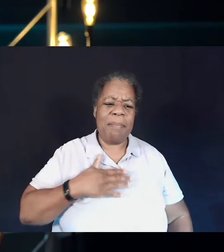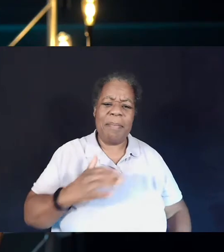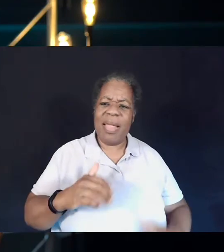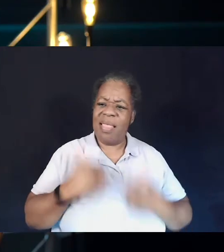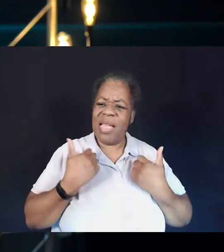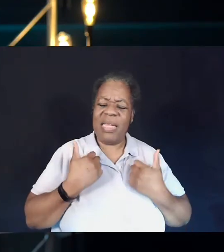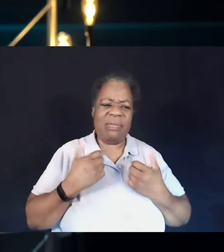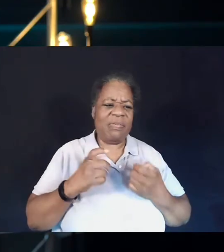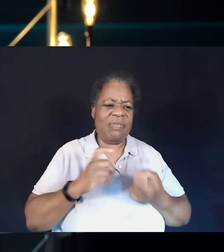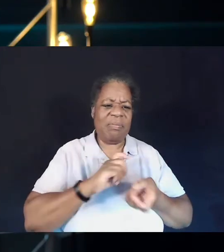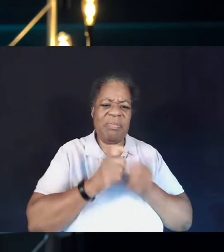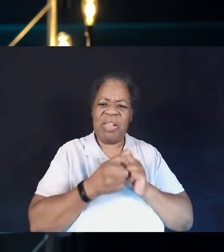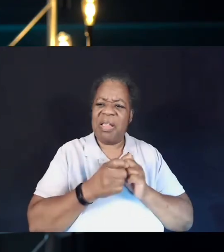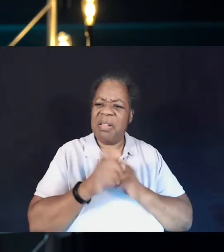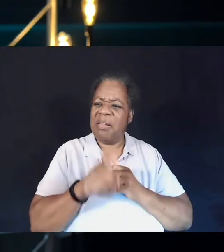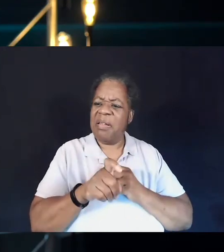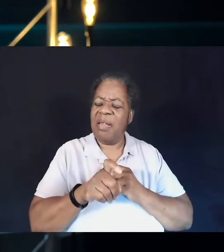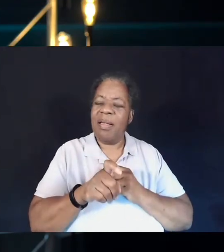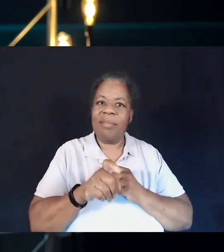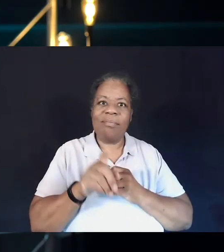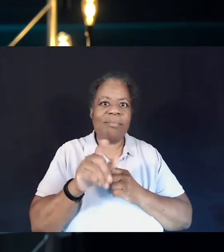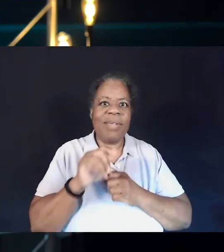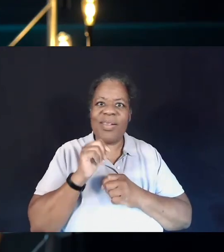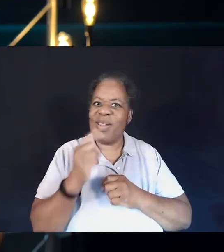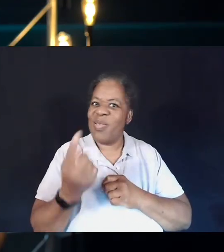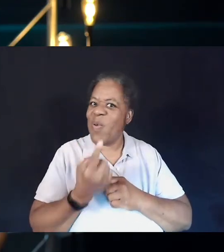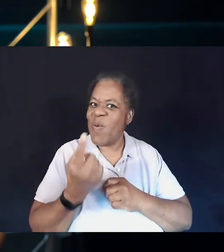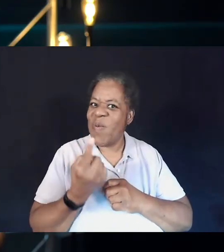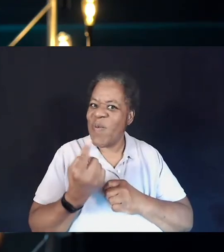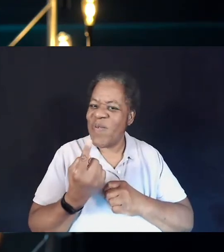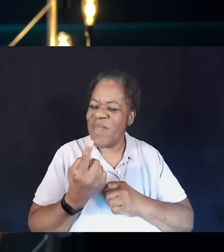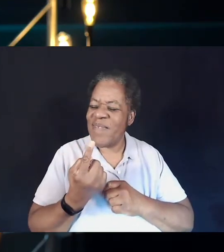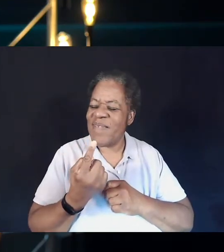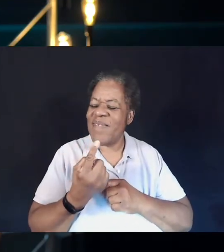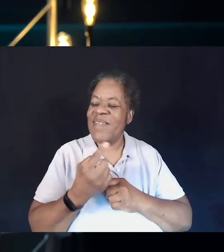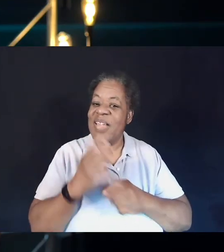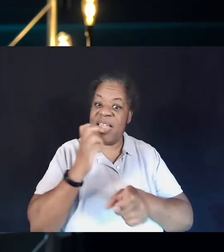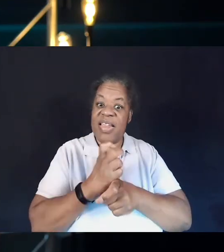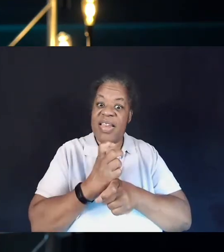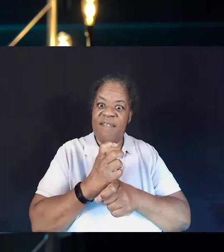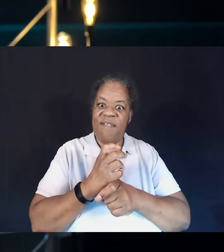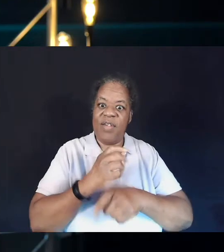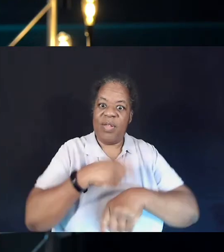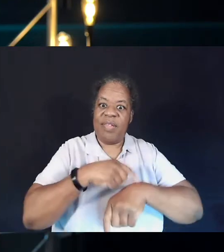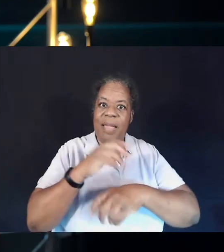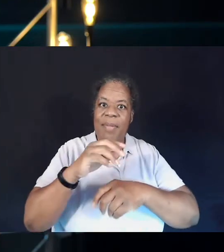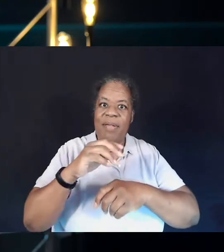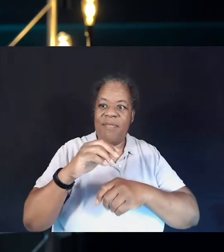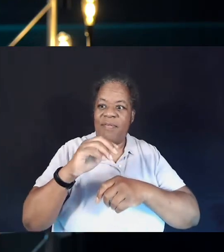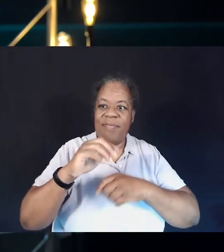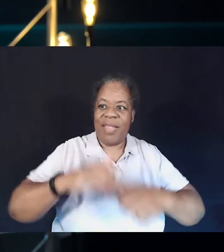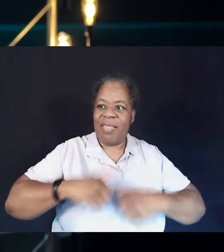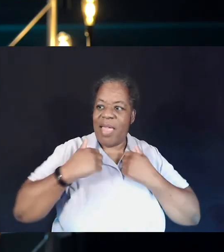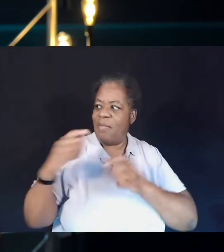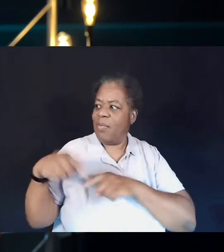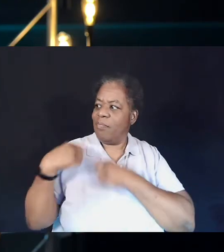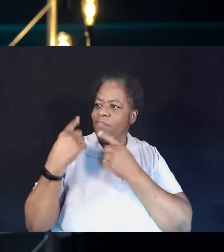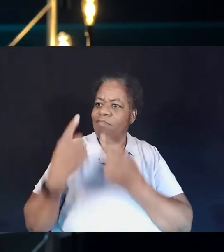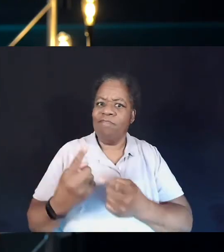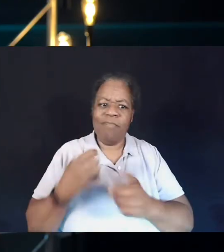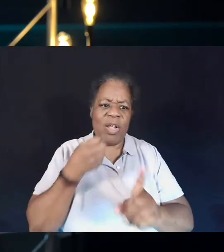alone, because this is often what a difficult season of life does to us. All right, seasons like this force us to look